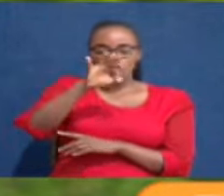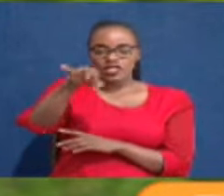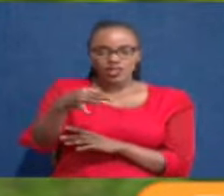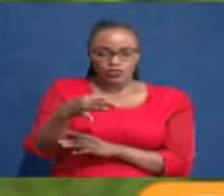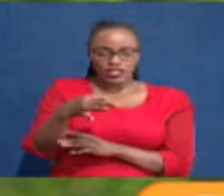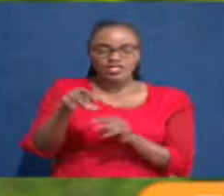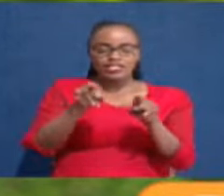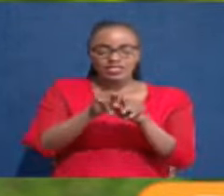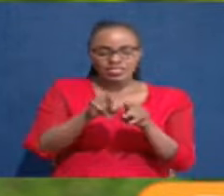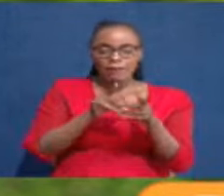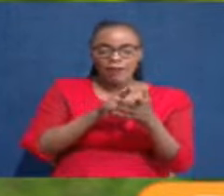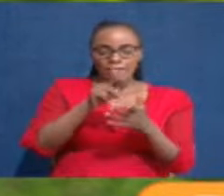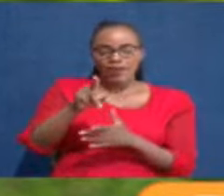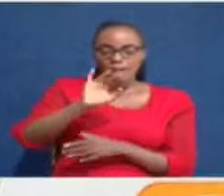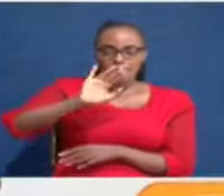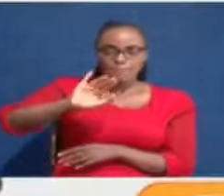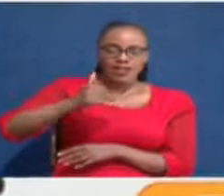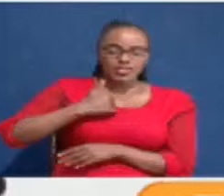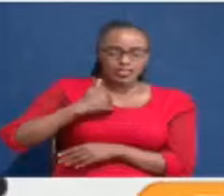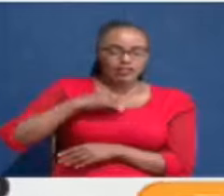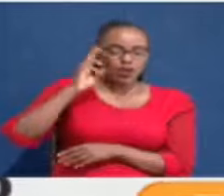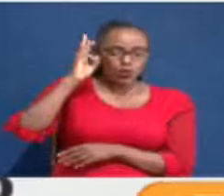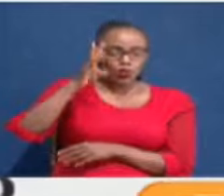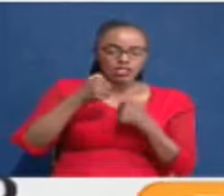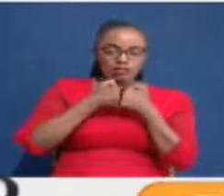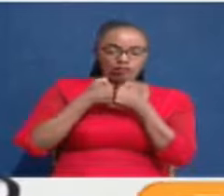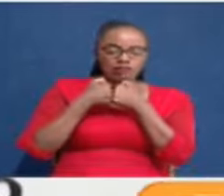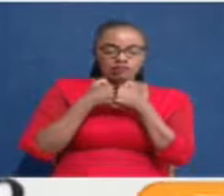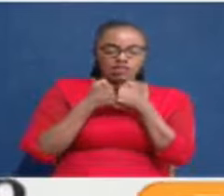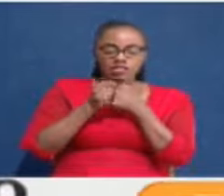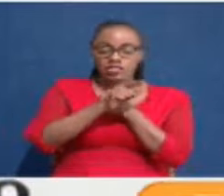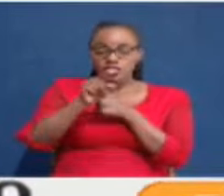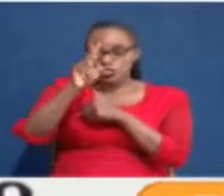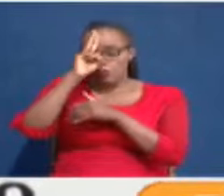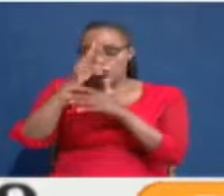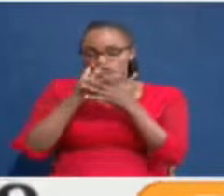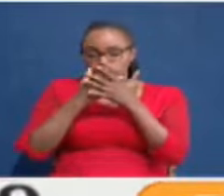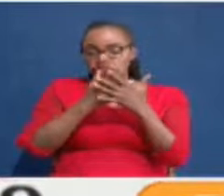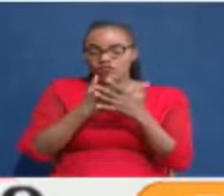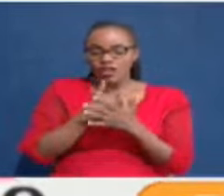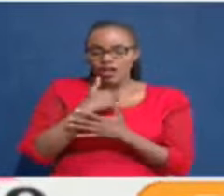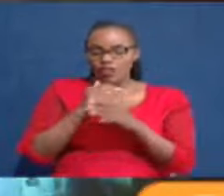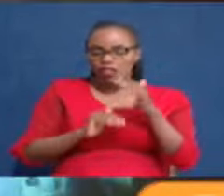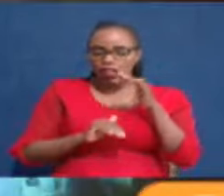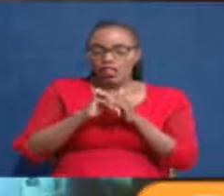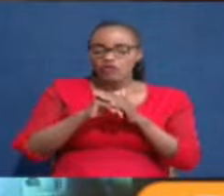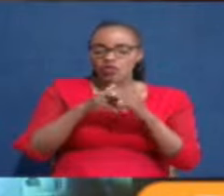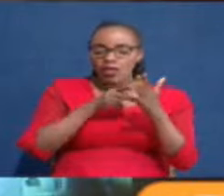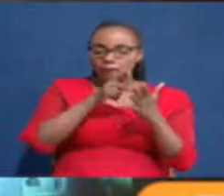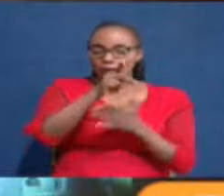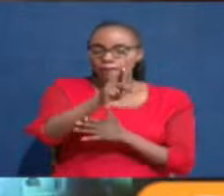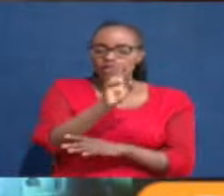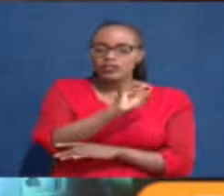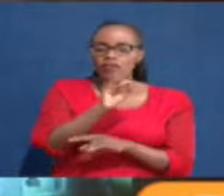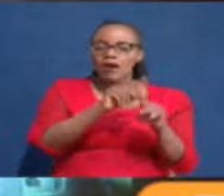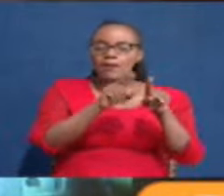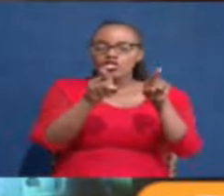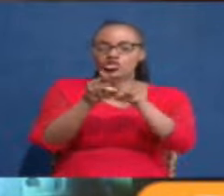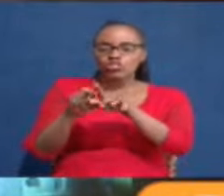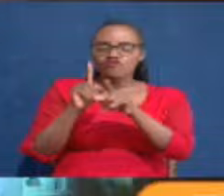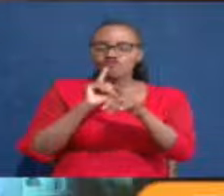3,000, still pia itakuwa imemake changes mingi. The challenges these officers face are not limited to remuneration. They also